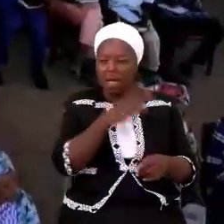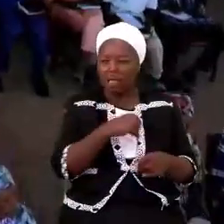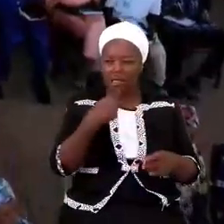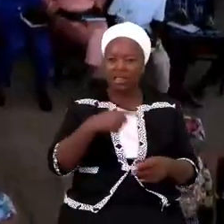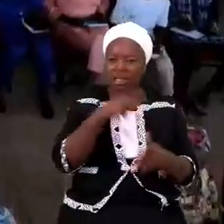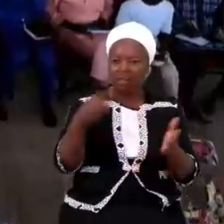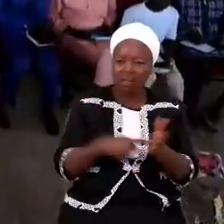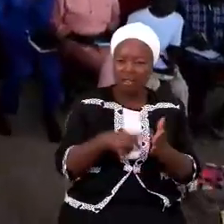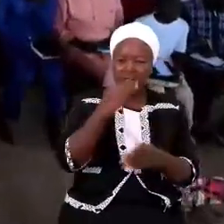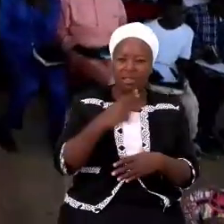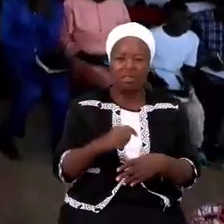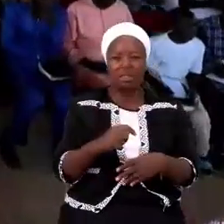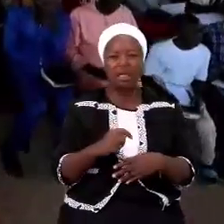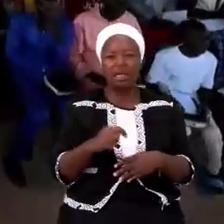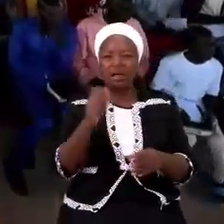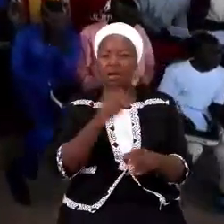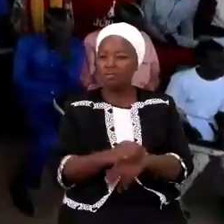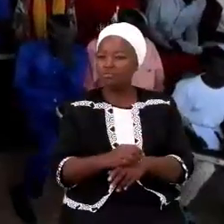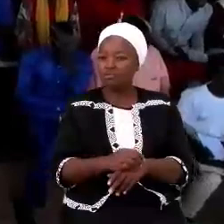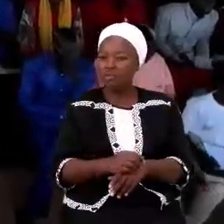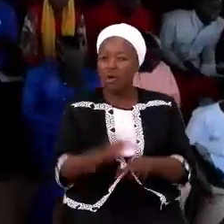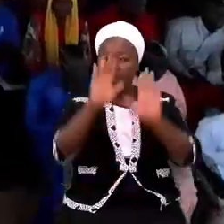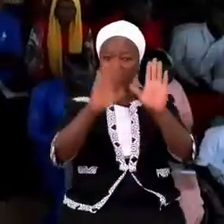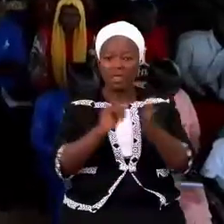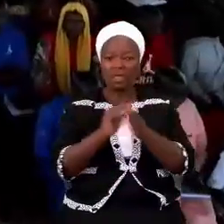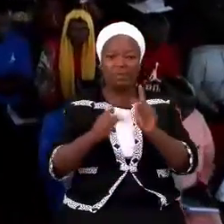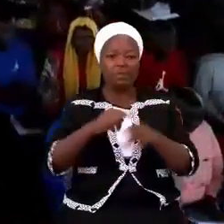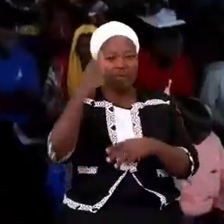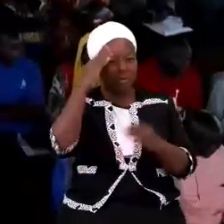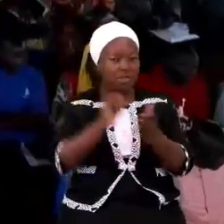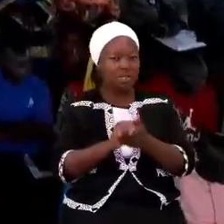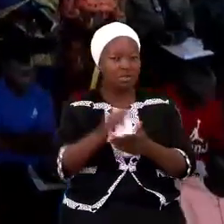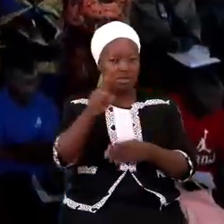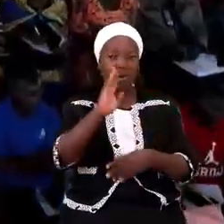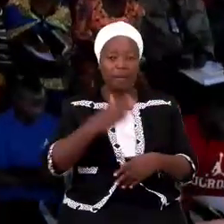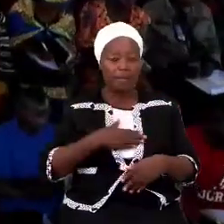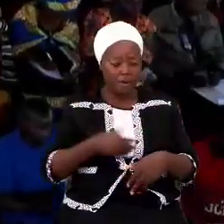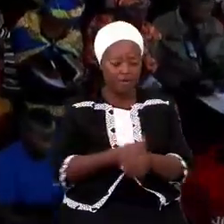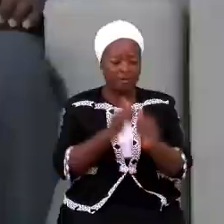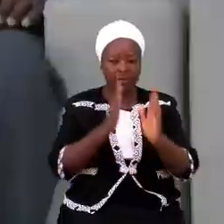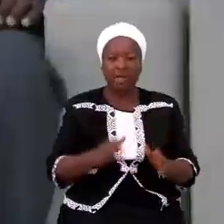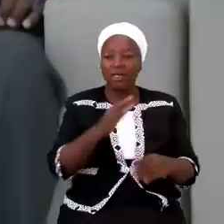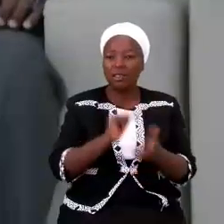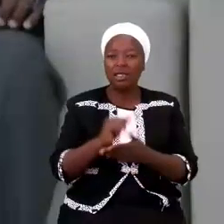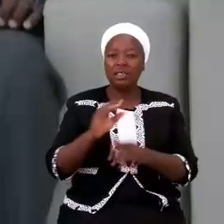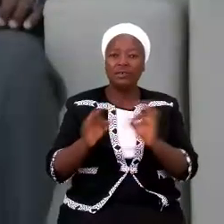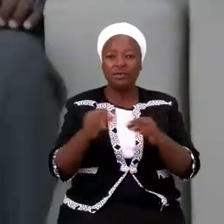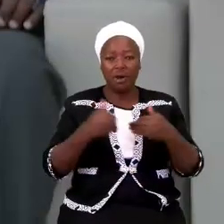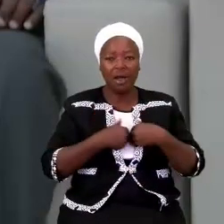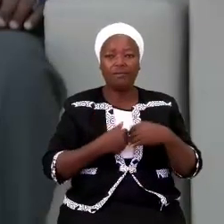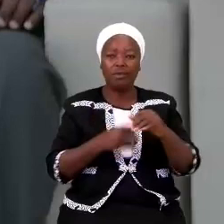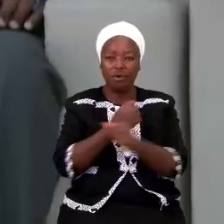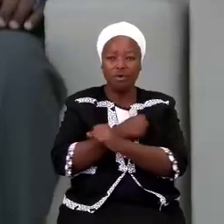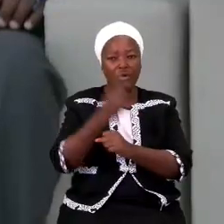if you have love one towards another. I'm reading to you from 2 Corinthians. I'm reading from